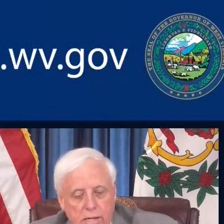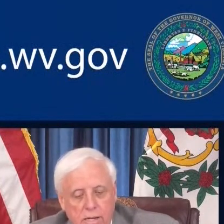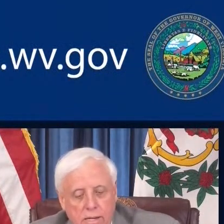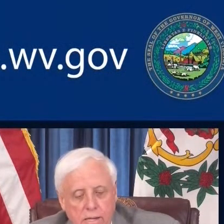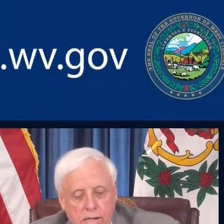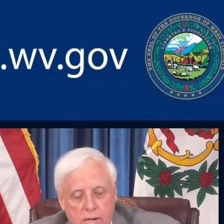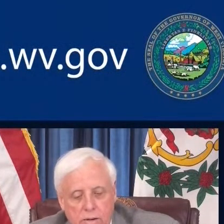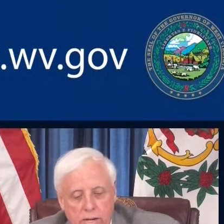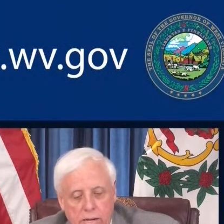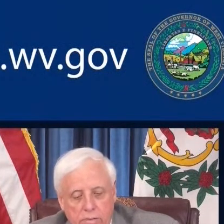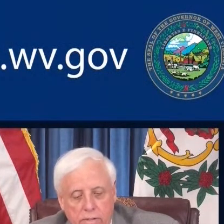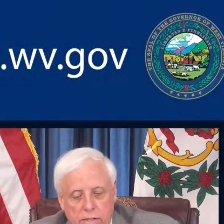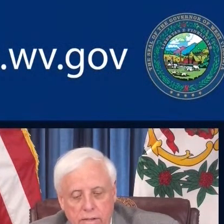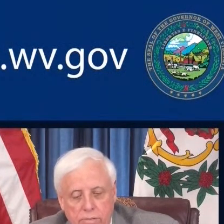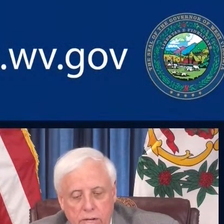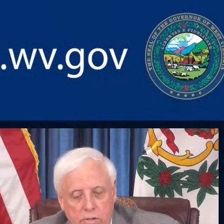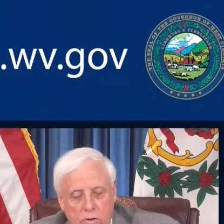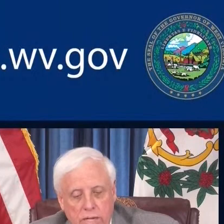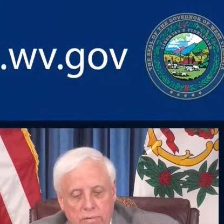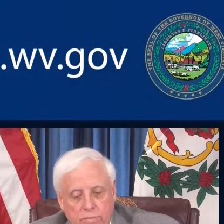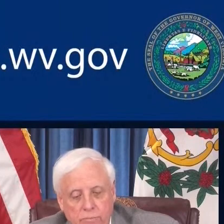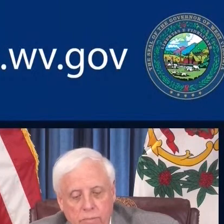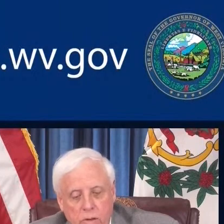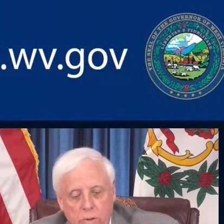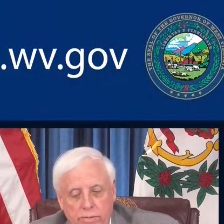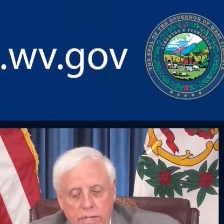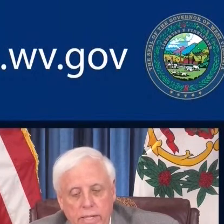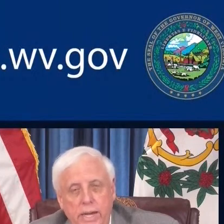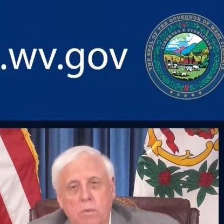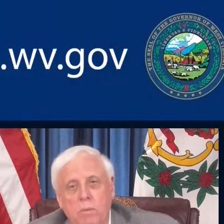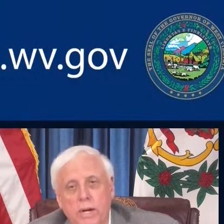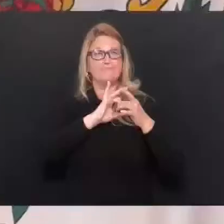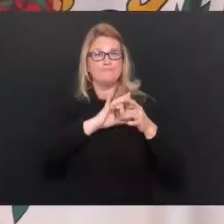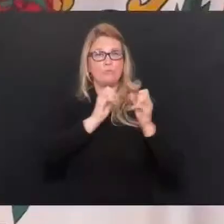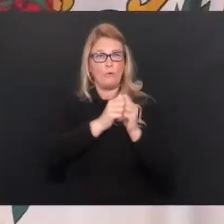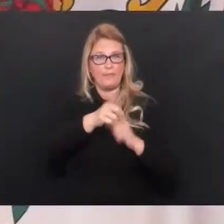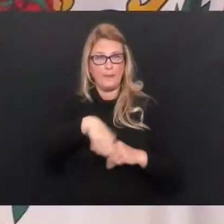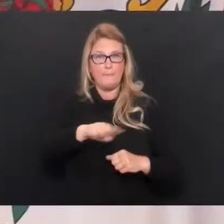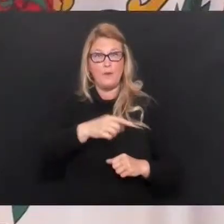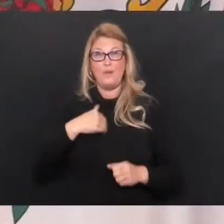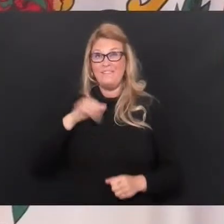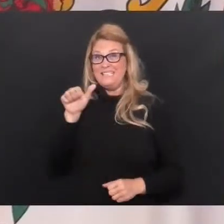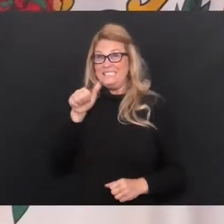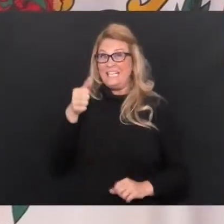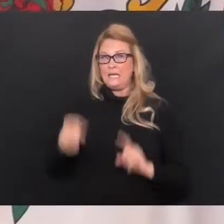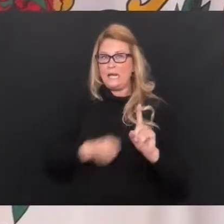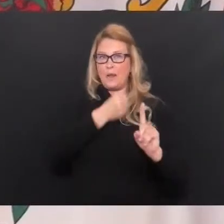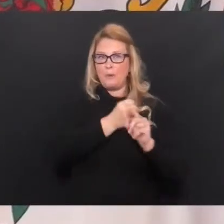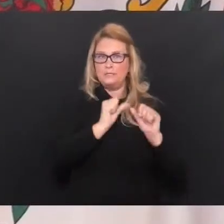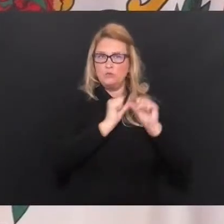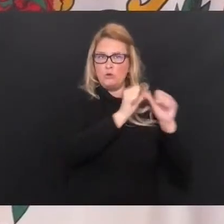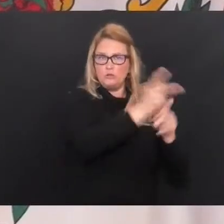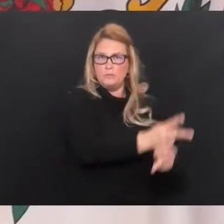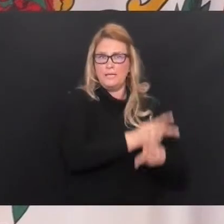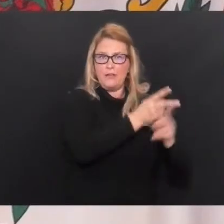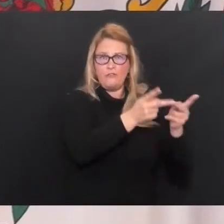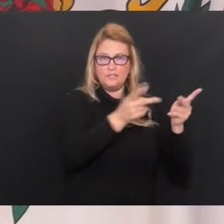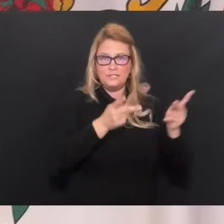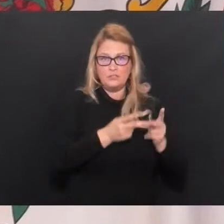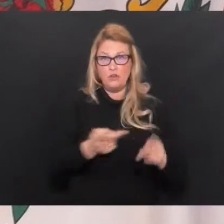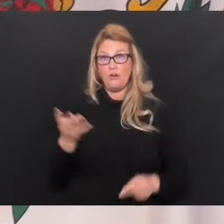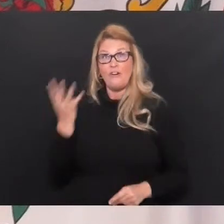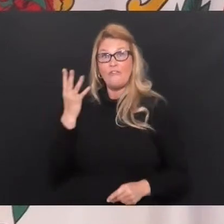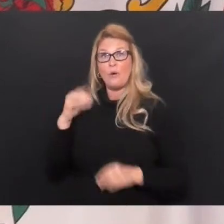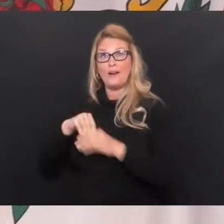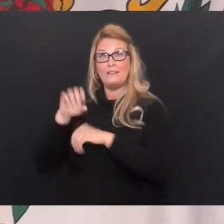day, and everything they've done great. We have 10 outbreaks in our long-term care facilities. We have 4 outbreaks in our